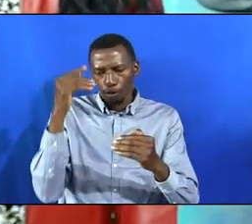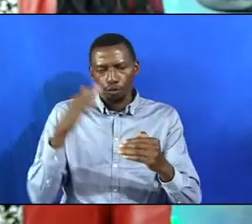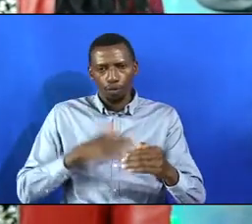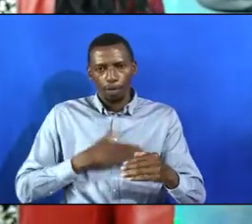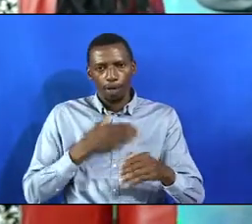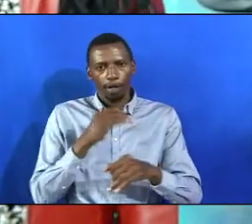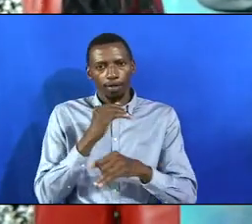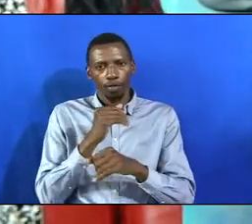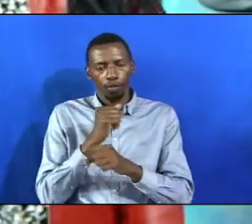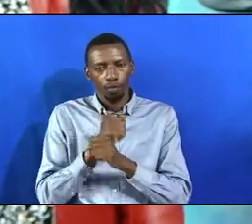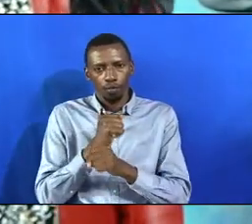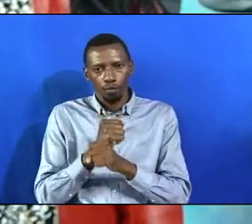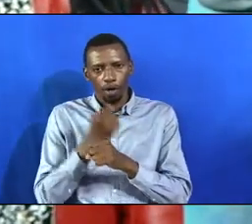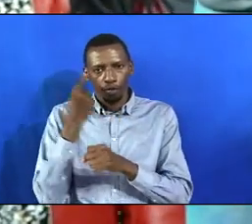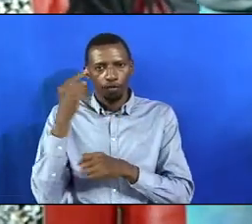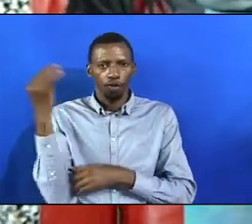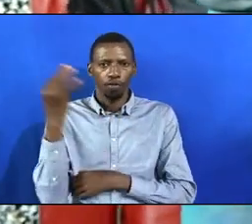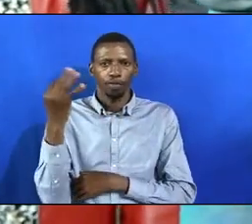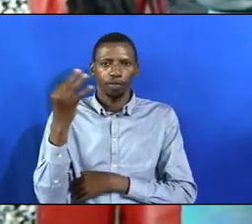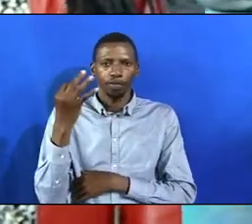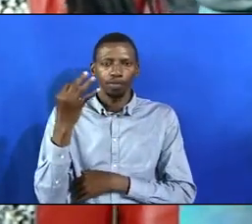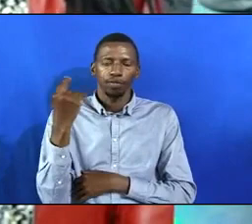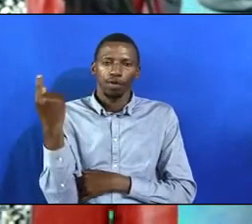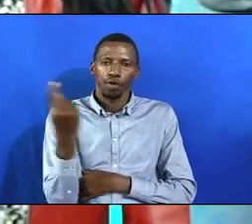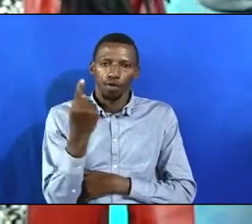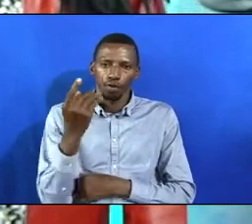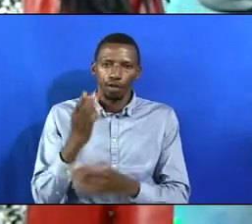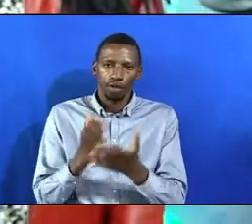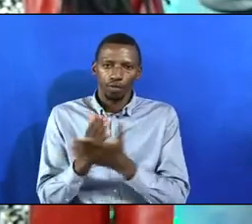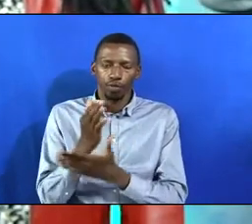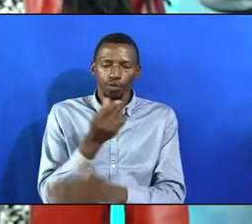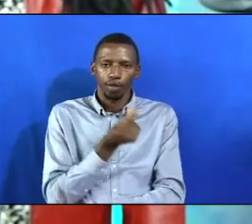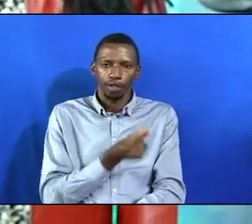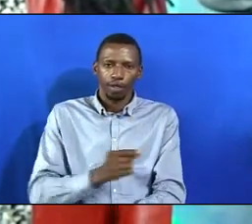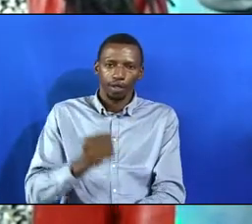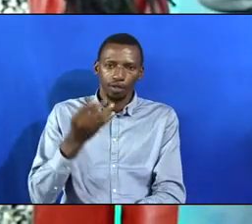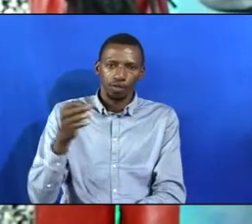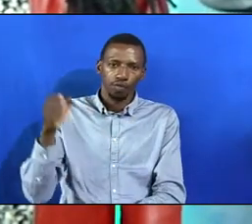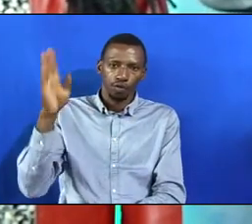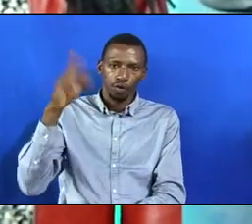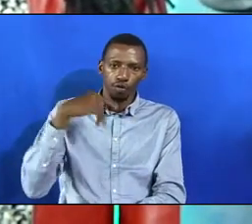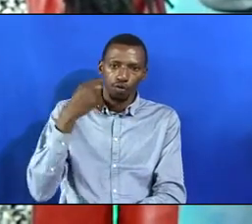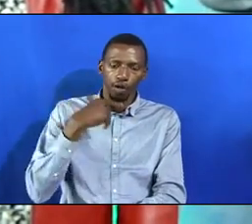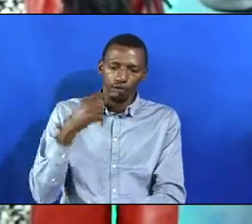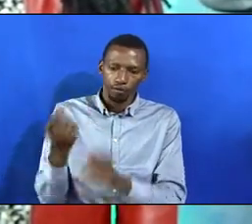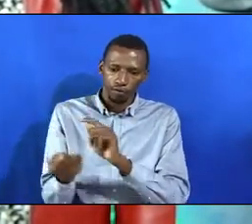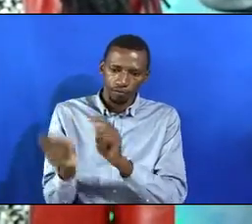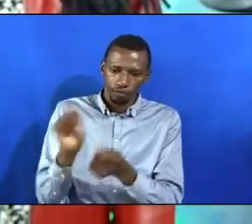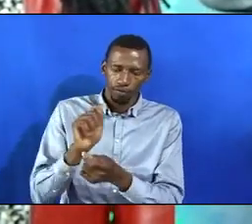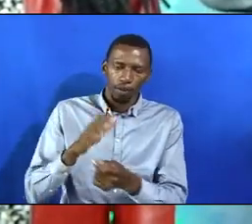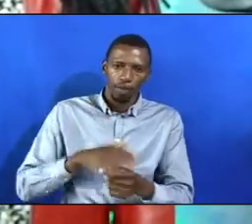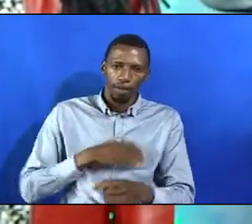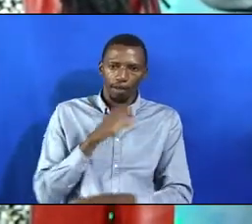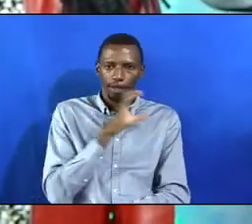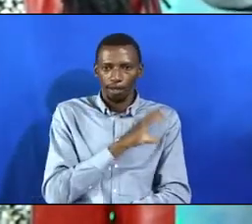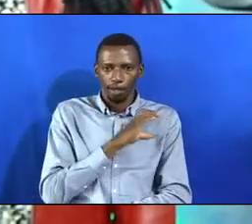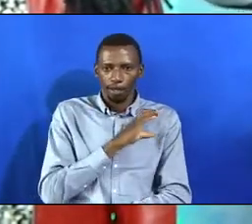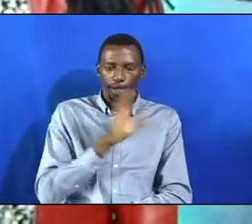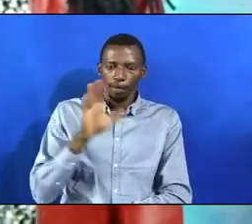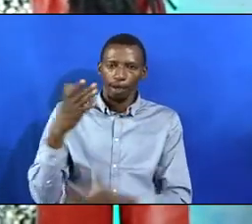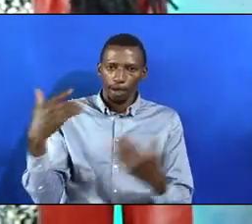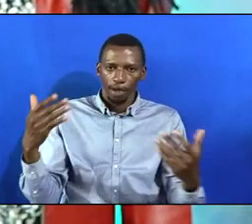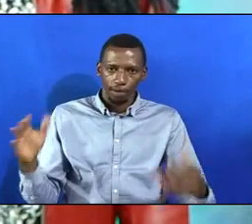practice. It will be based on the grace of God who has transformed my character. And let the hand remain up